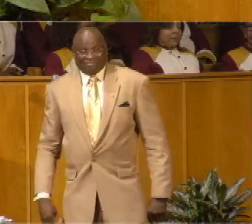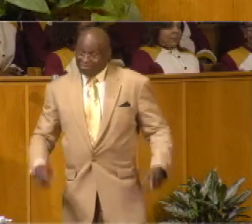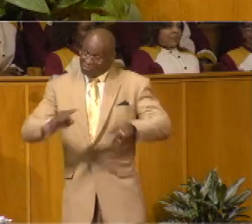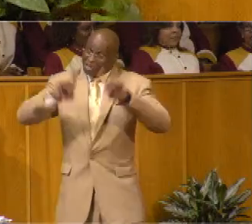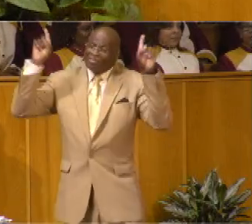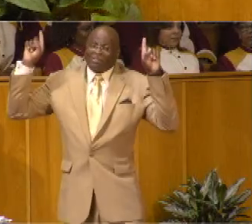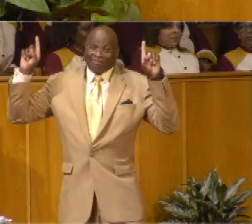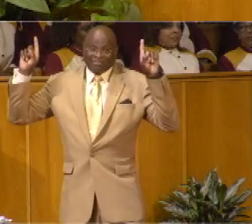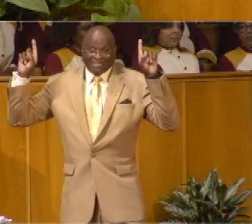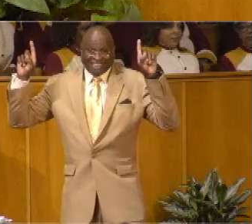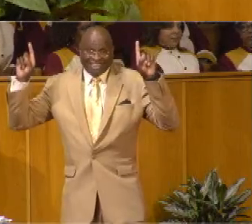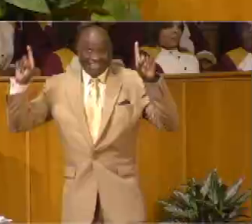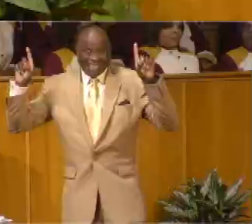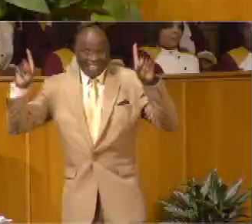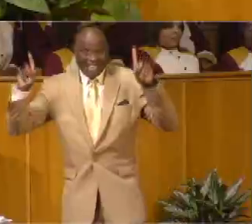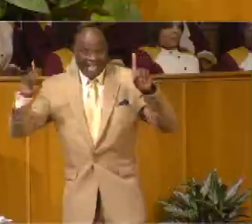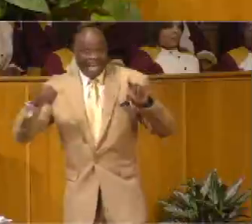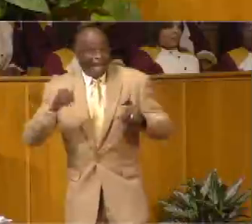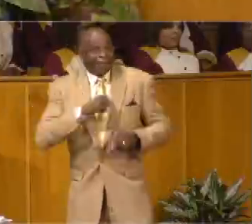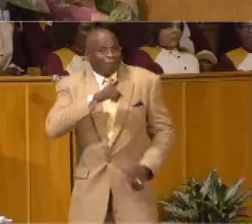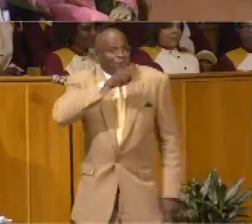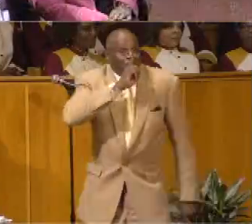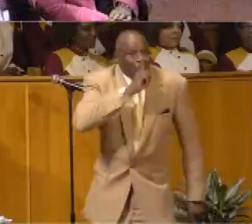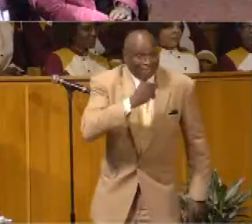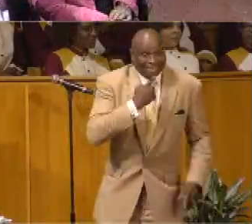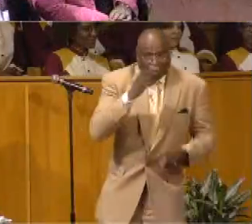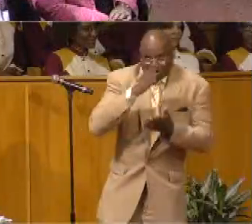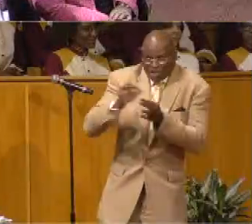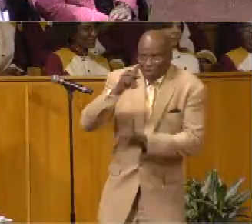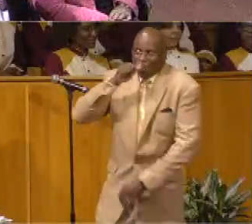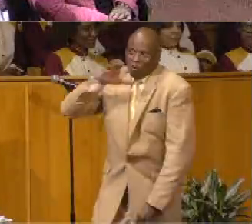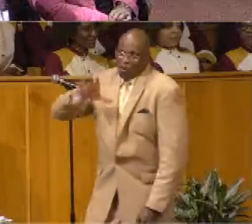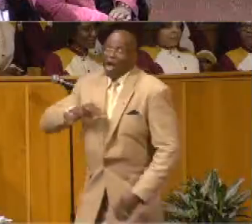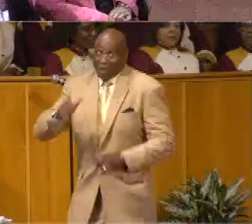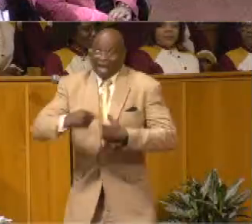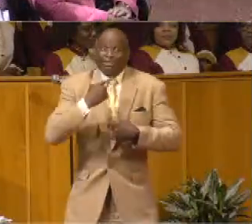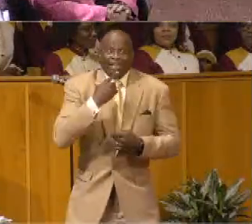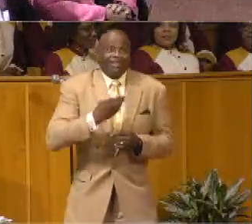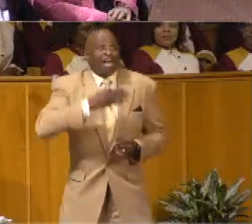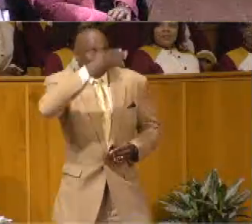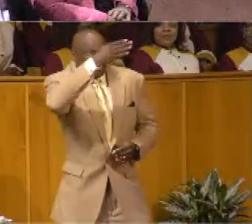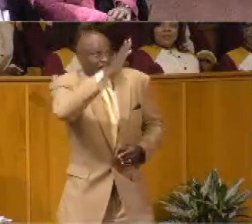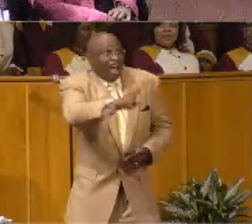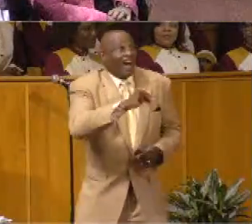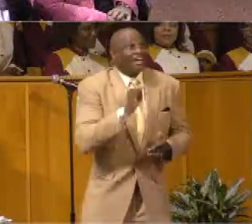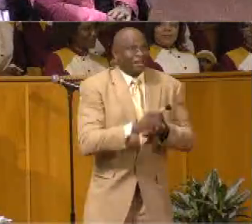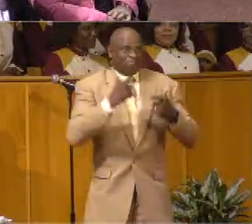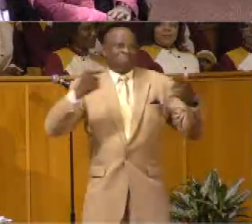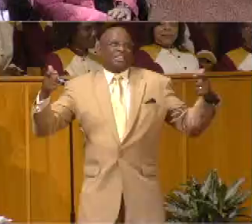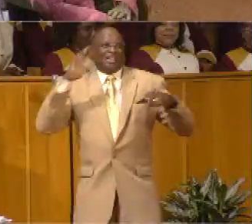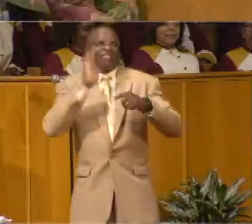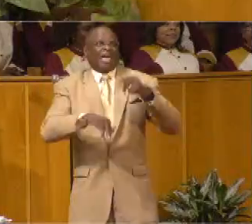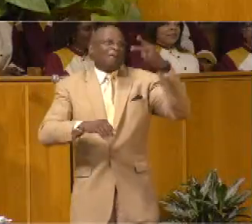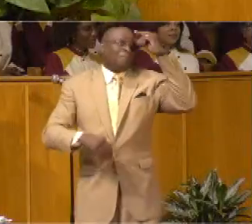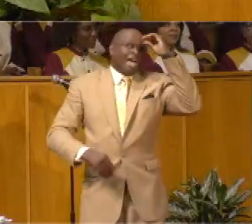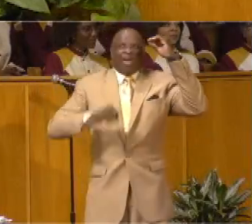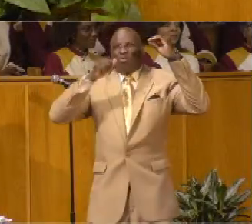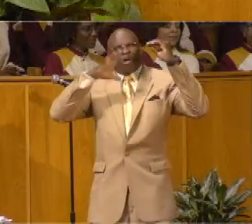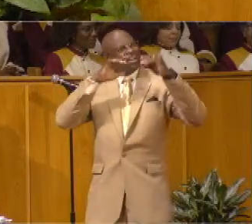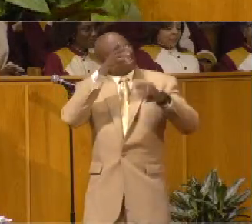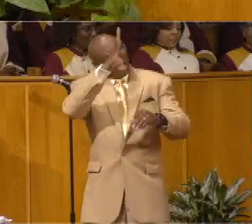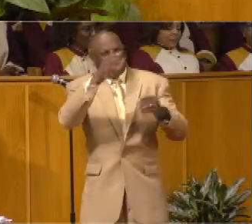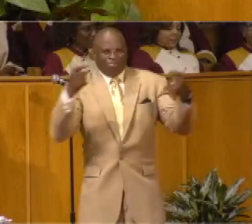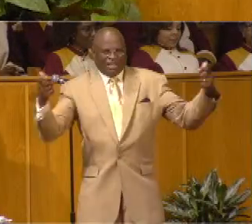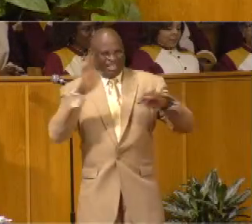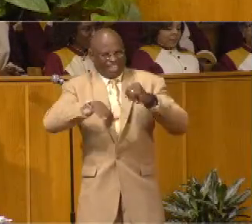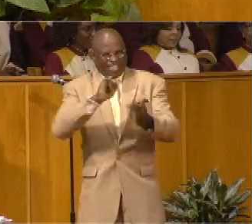again. I'm not saying the Holy Spirit's a woman, but I am saying that God is bigger than gender. God is not